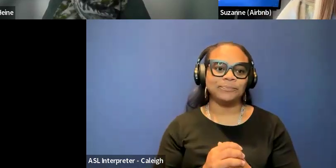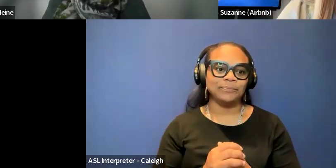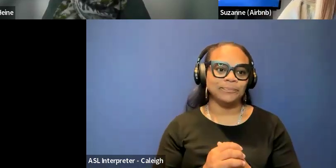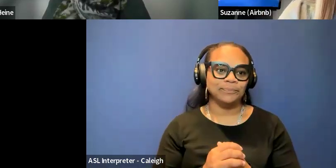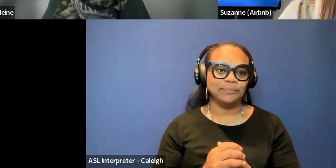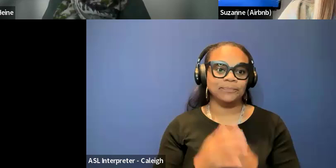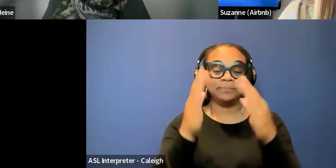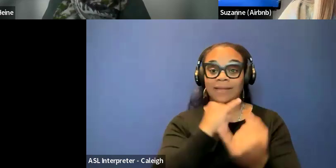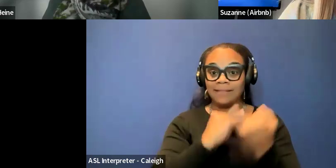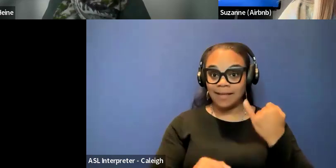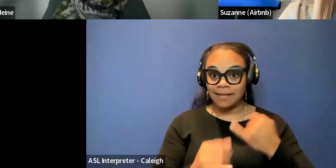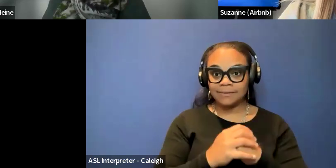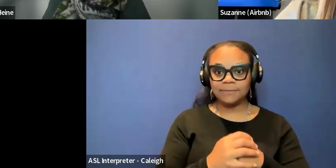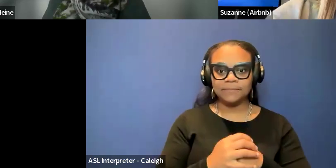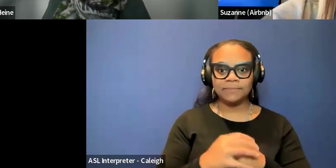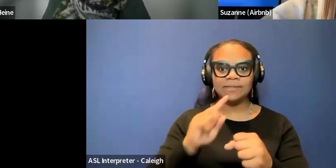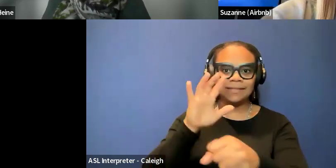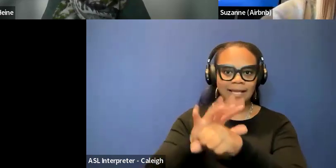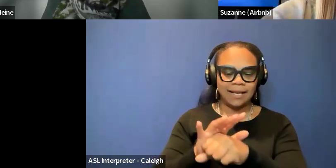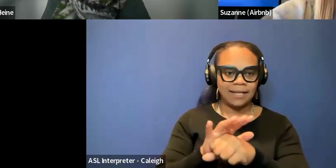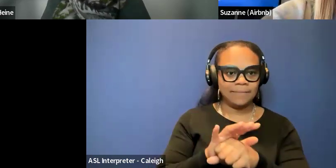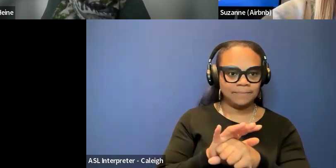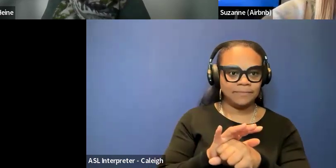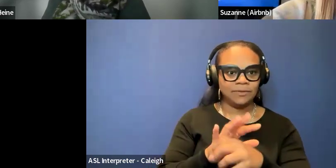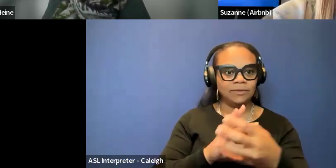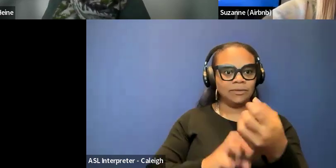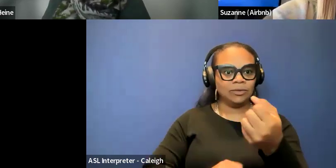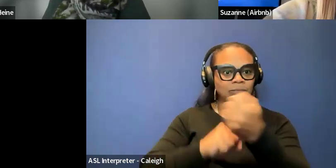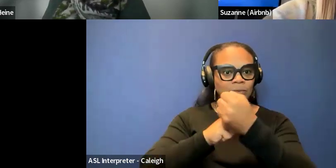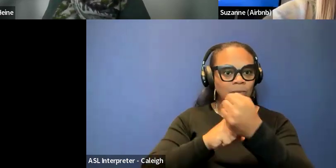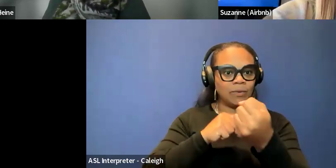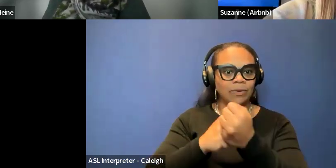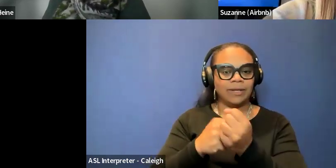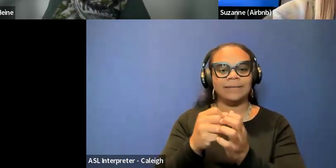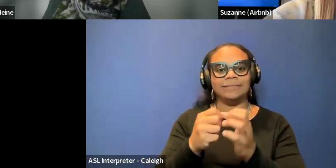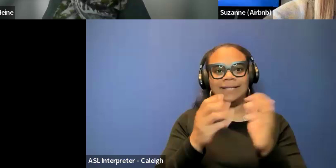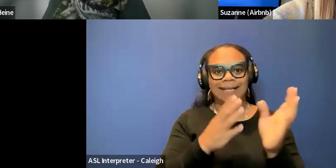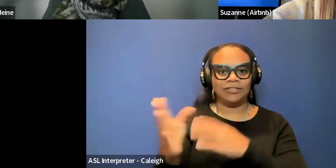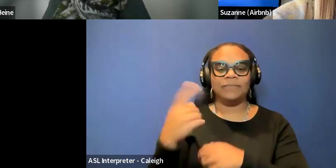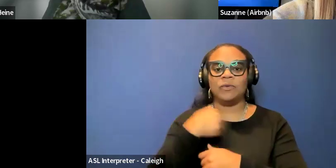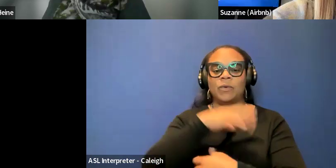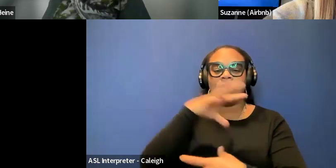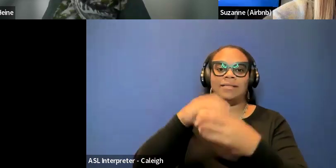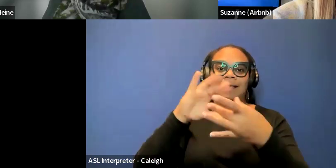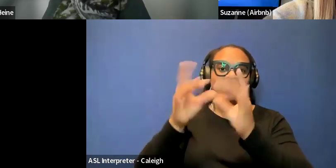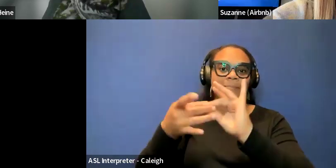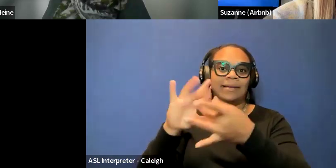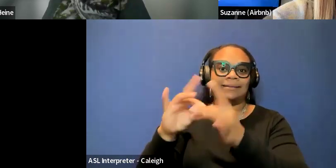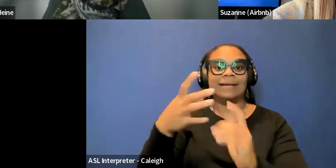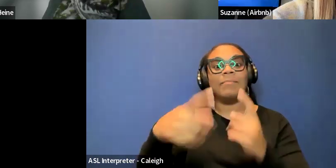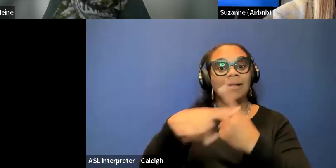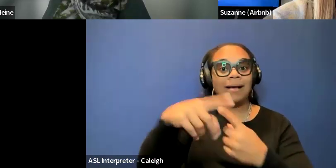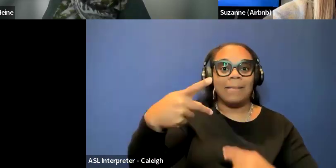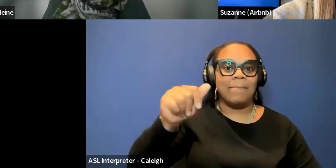And then the last thing is our dedicated supply initiative. So we are partners of the Olympics and Paralympics. We also